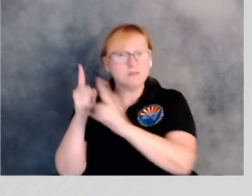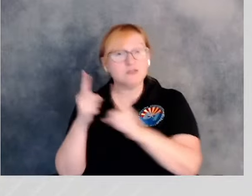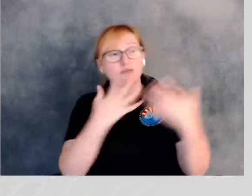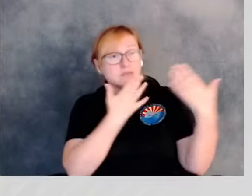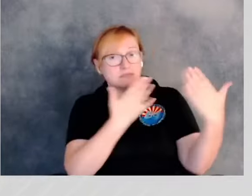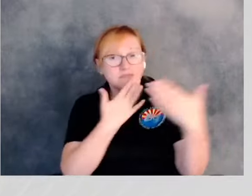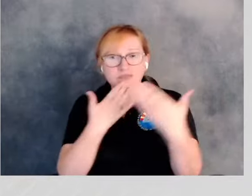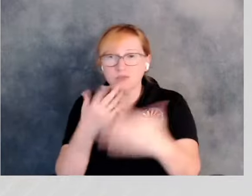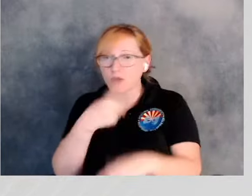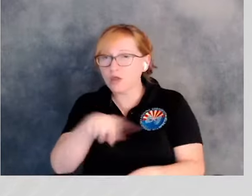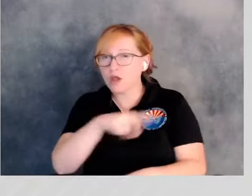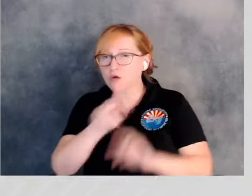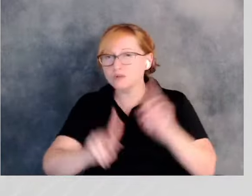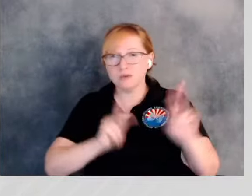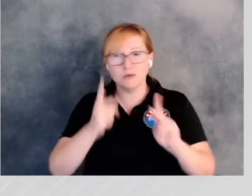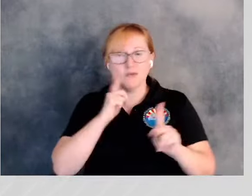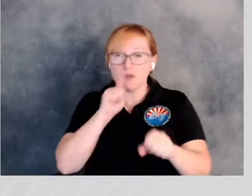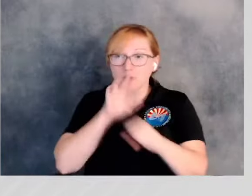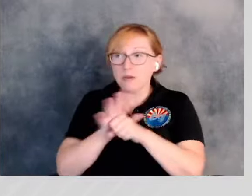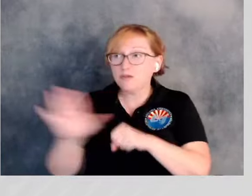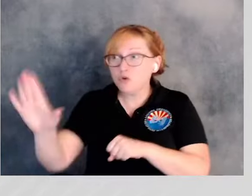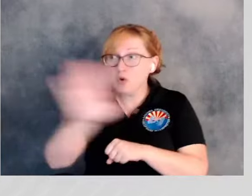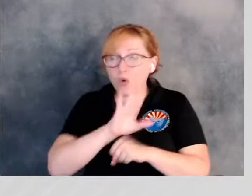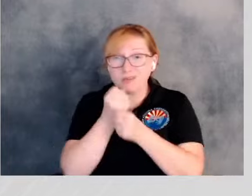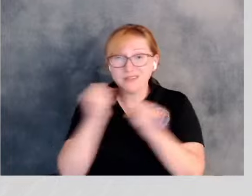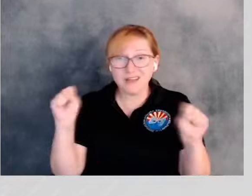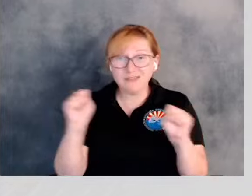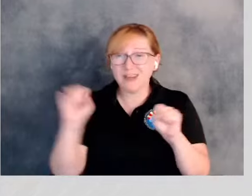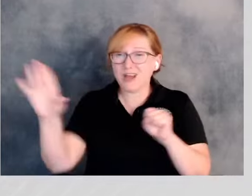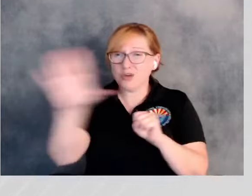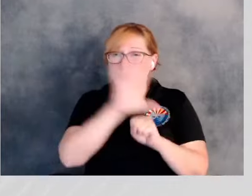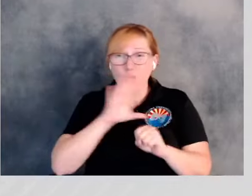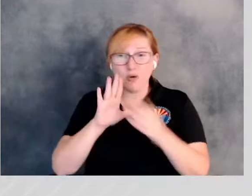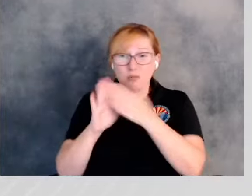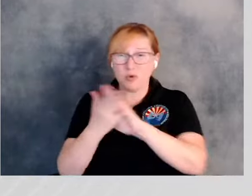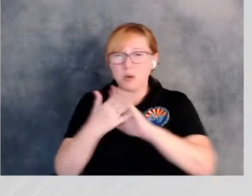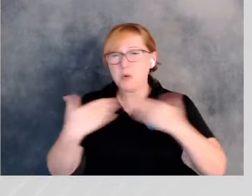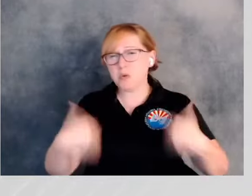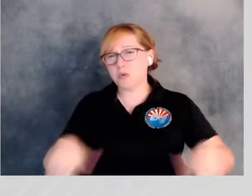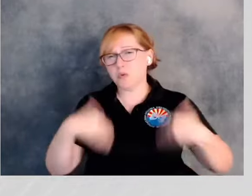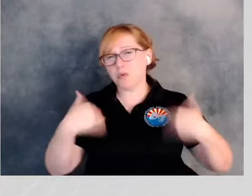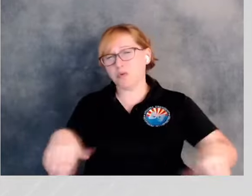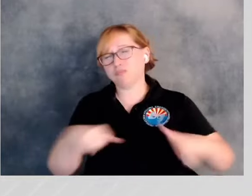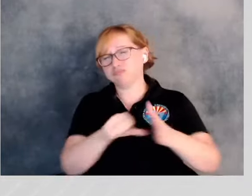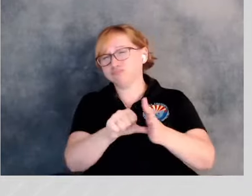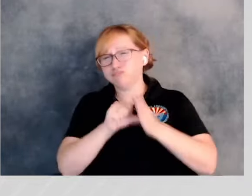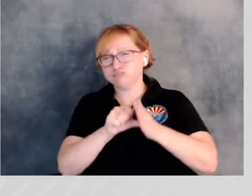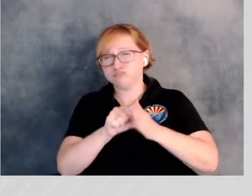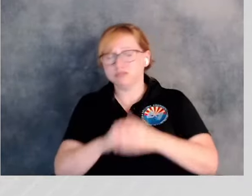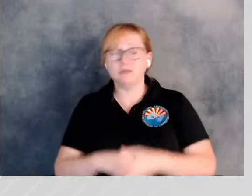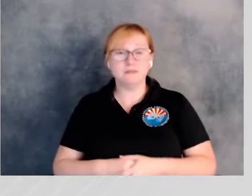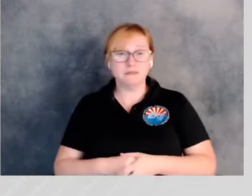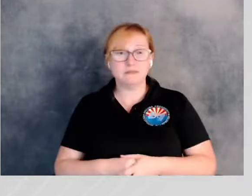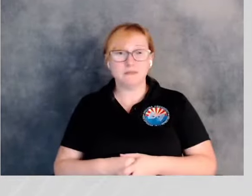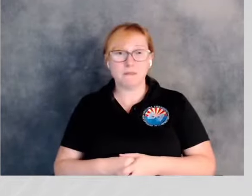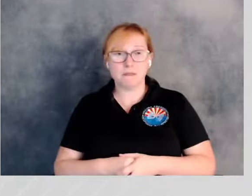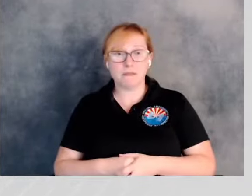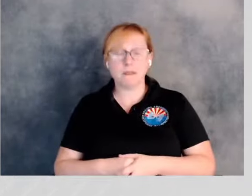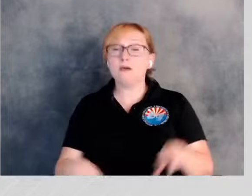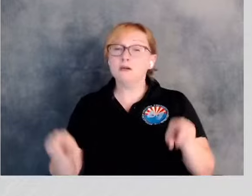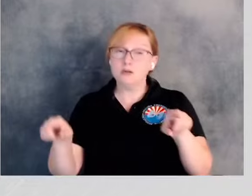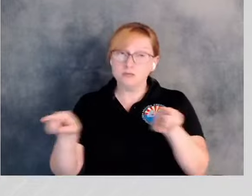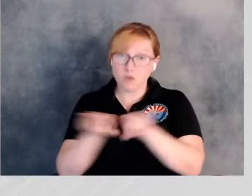commitment. The commitment they have to your safety and to your communities is immense. And then finally, one of the things that we were tasked with doing